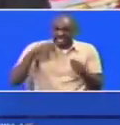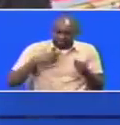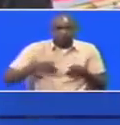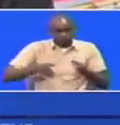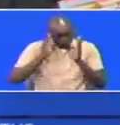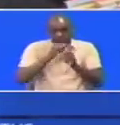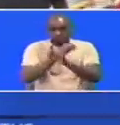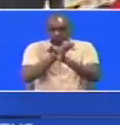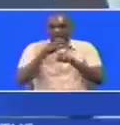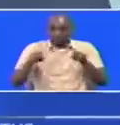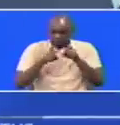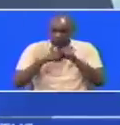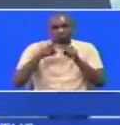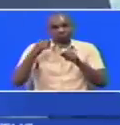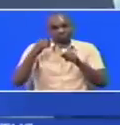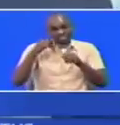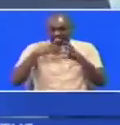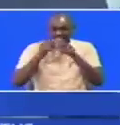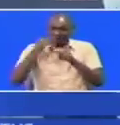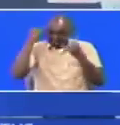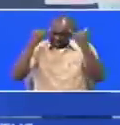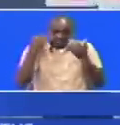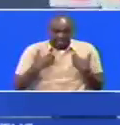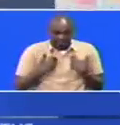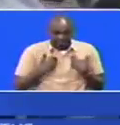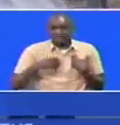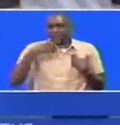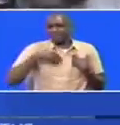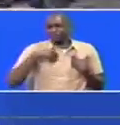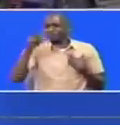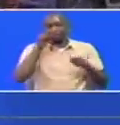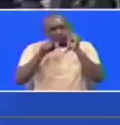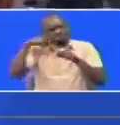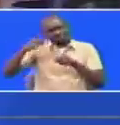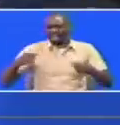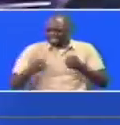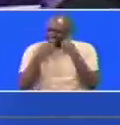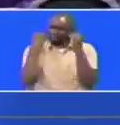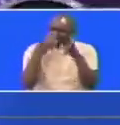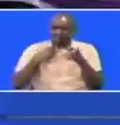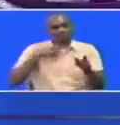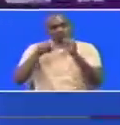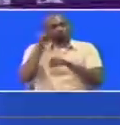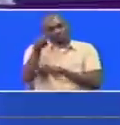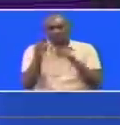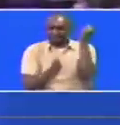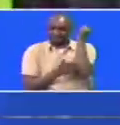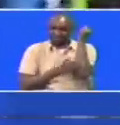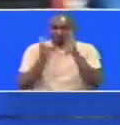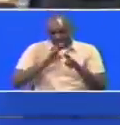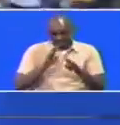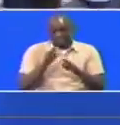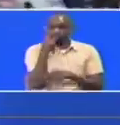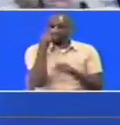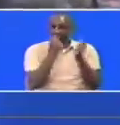while encouraging creativity. PSV operators have often been blamed for road accidents and rogue behavior. In 2013,